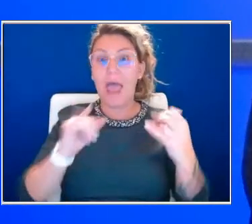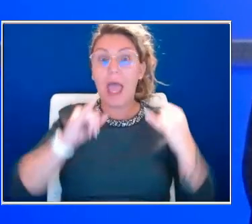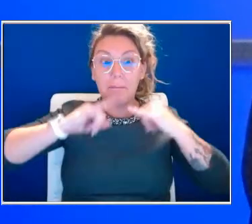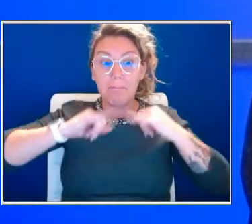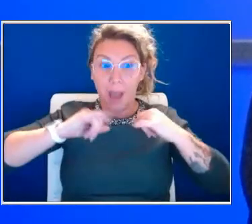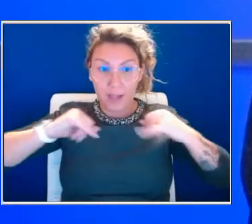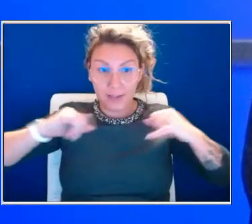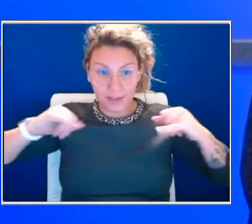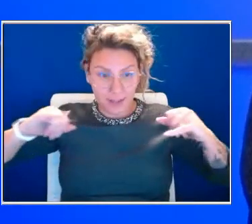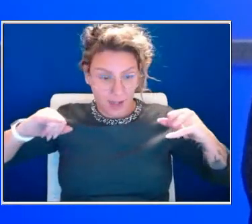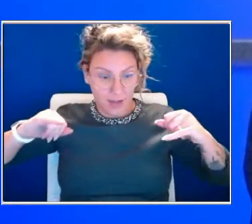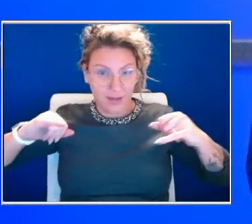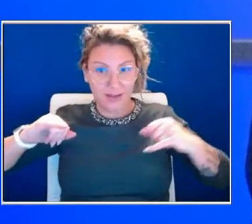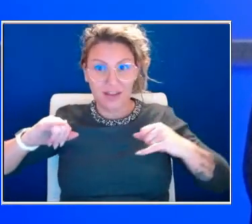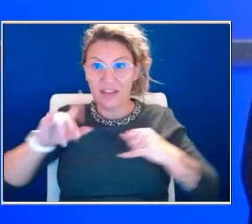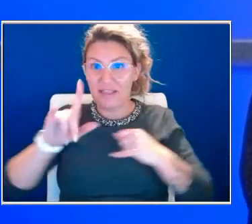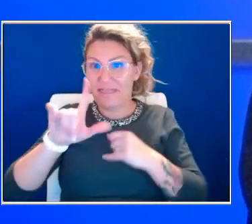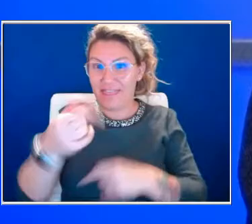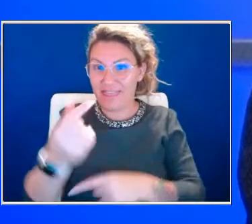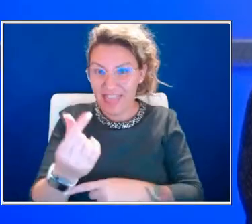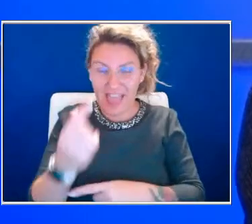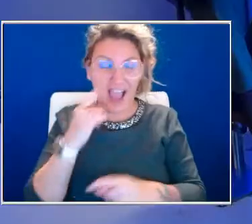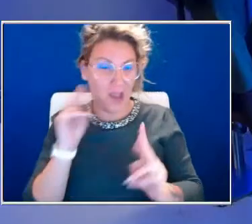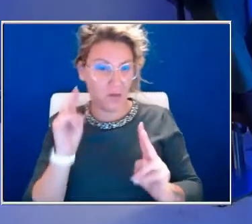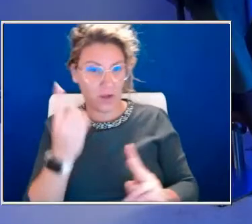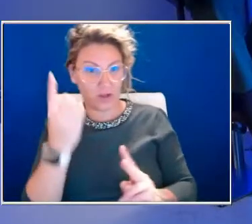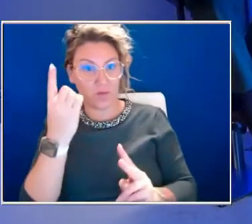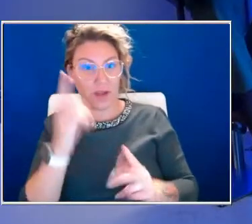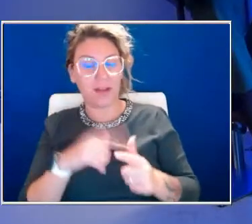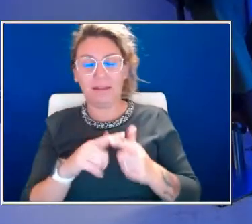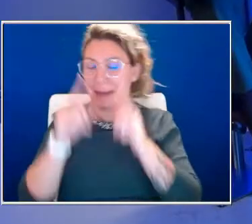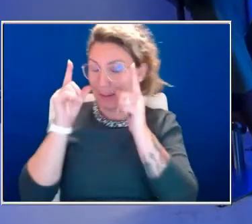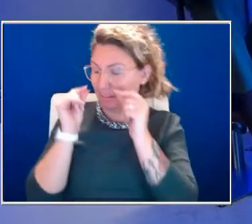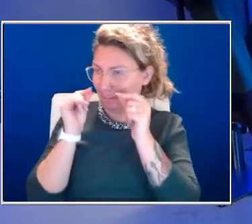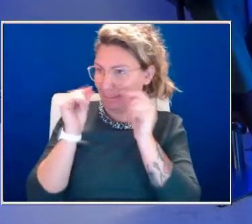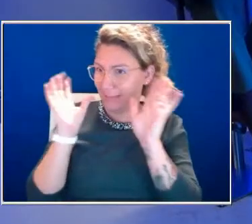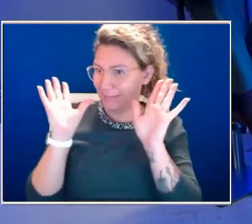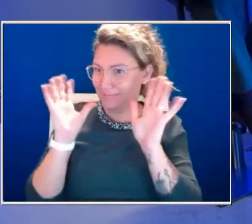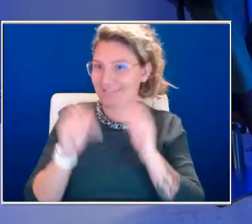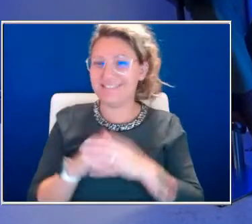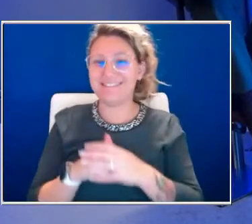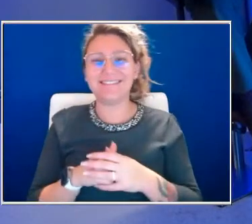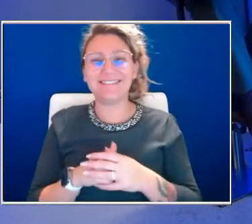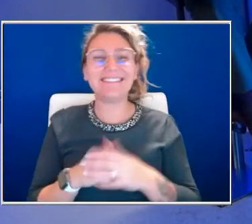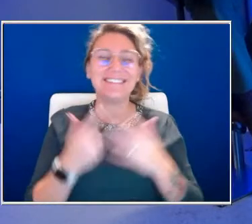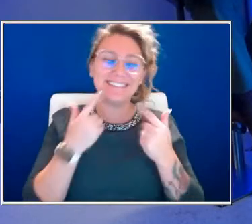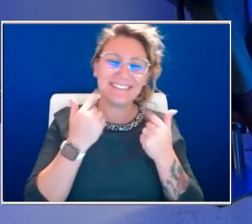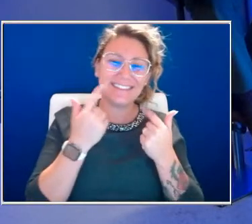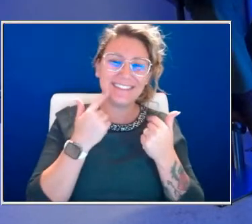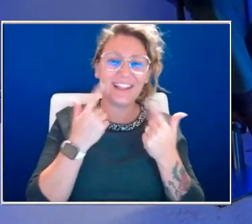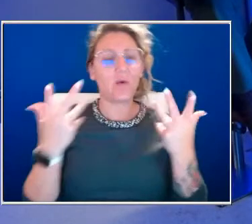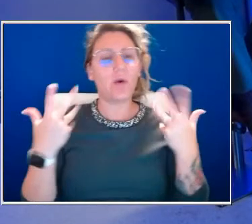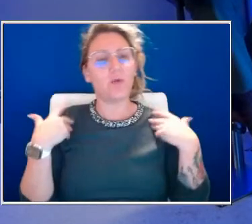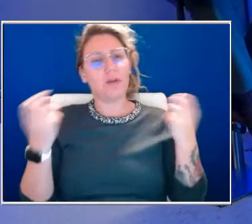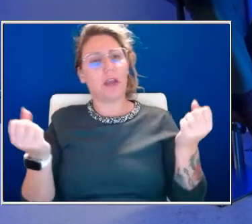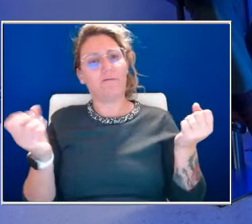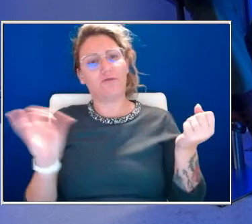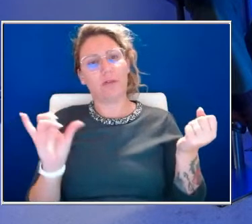watched one, and then you turned away? I closed my eyes. So what was what was the recovery like? So you go